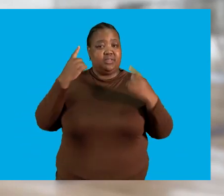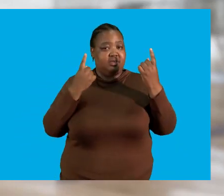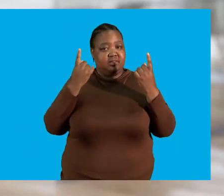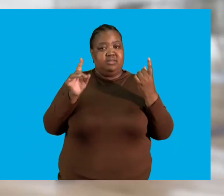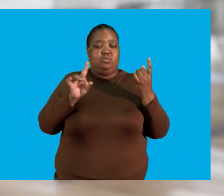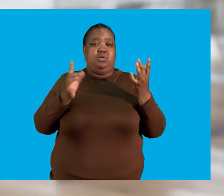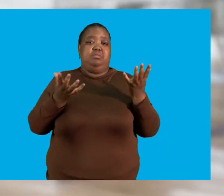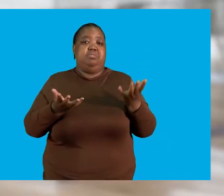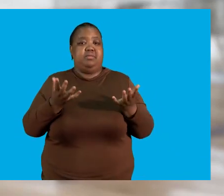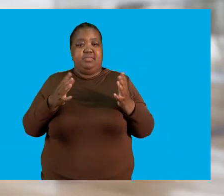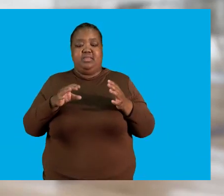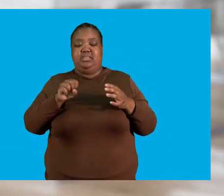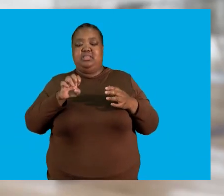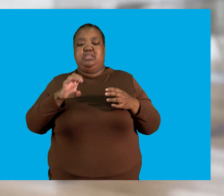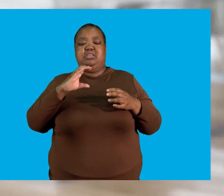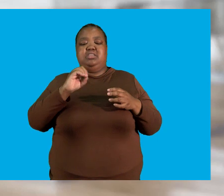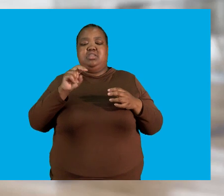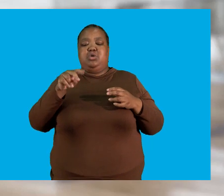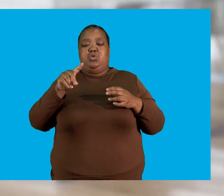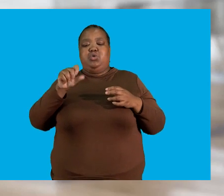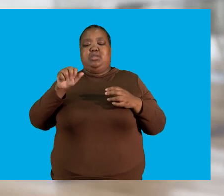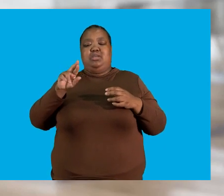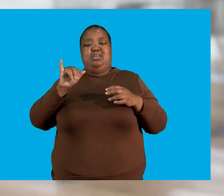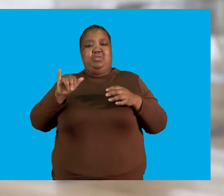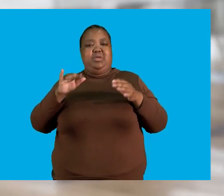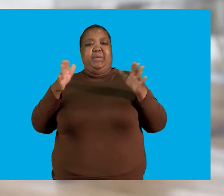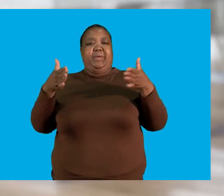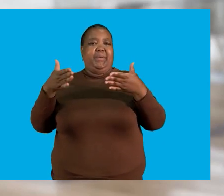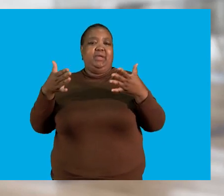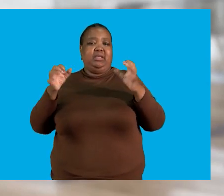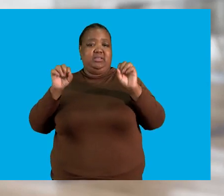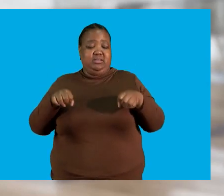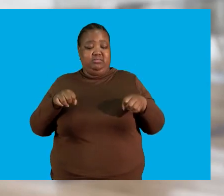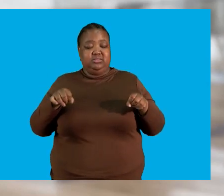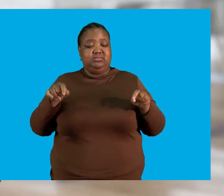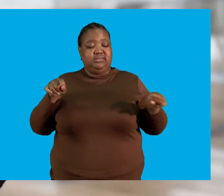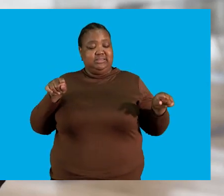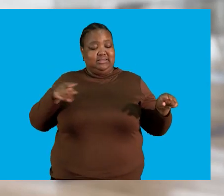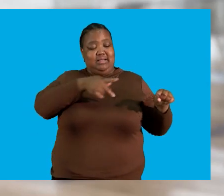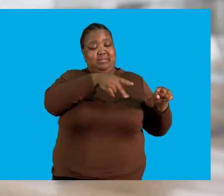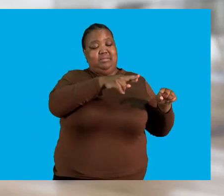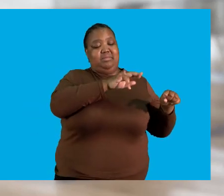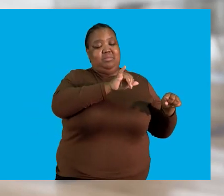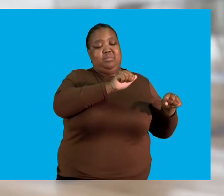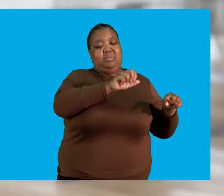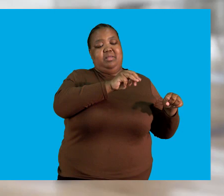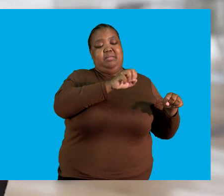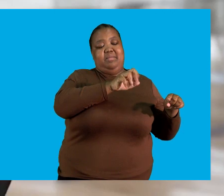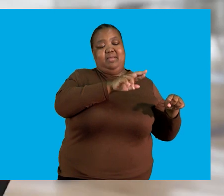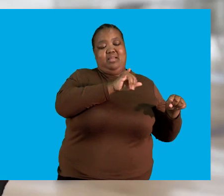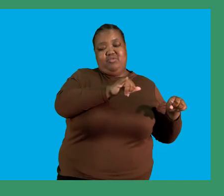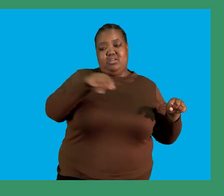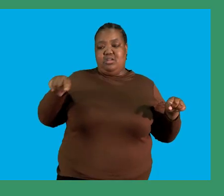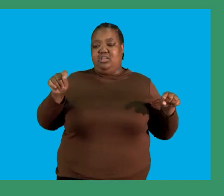must think to yourself that if we do not have the secondary sector, for example, how is the primary and the tertiary going